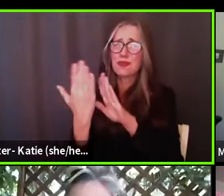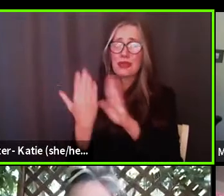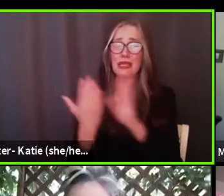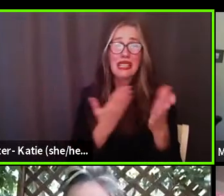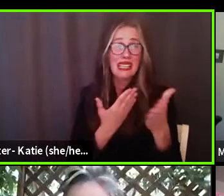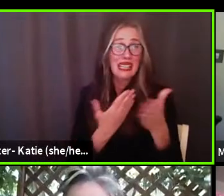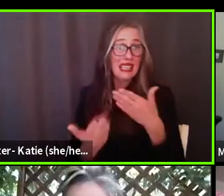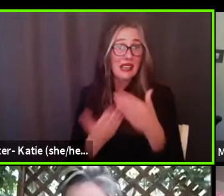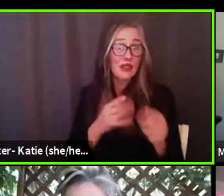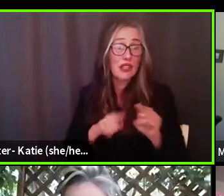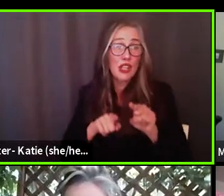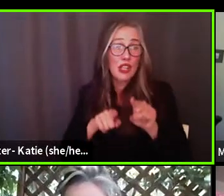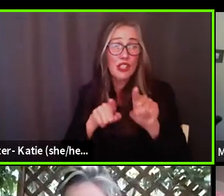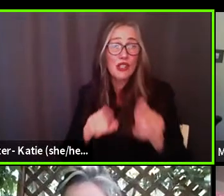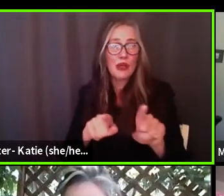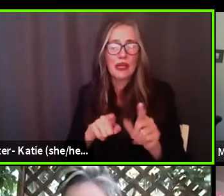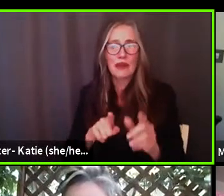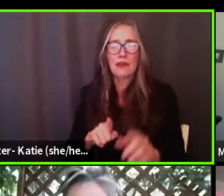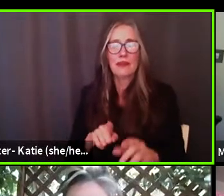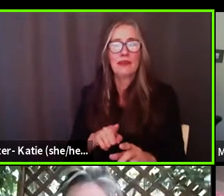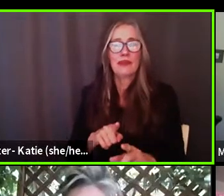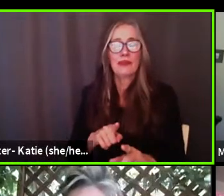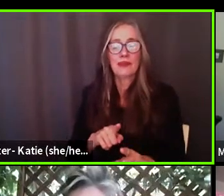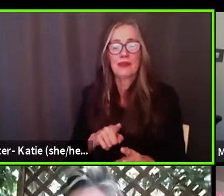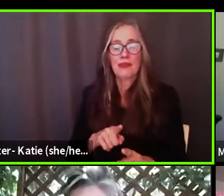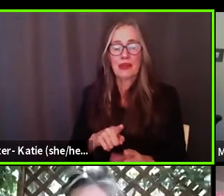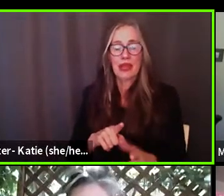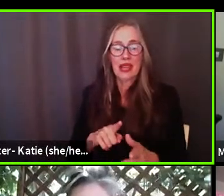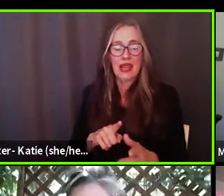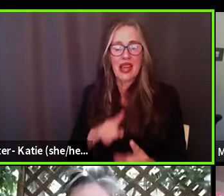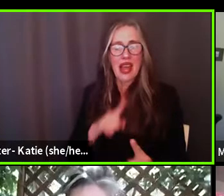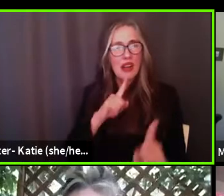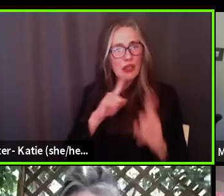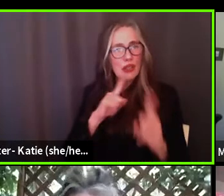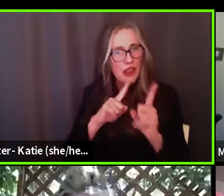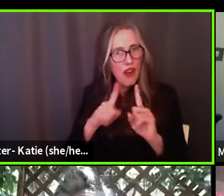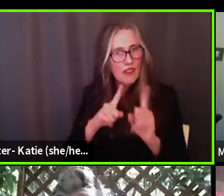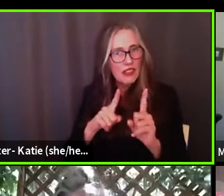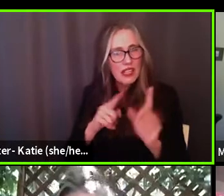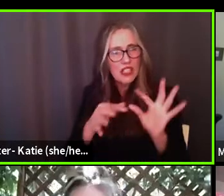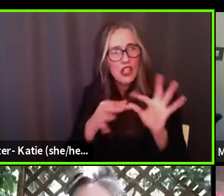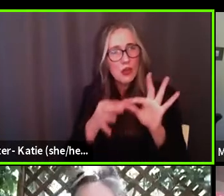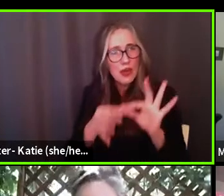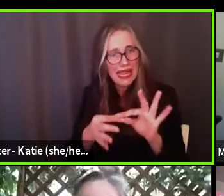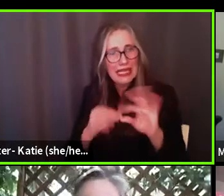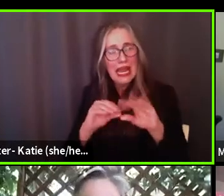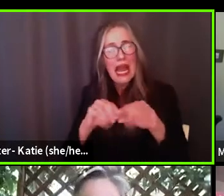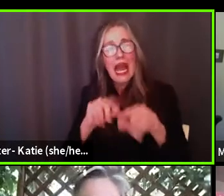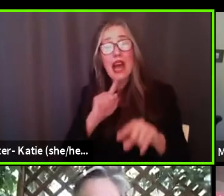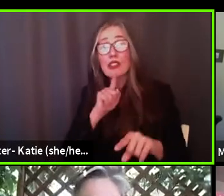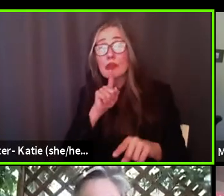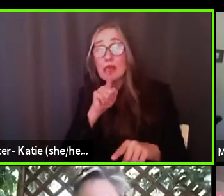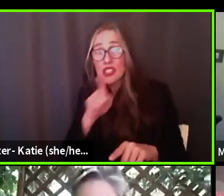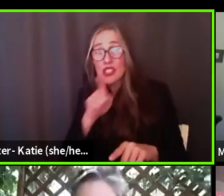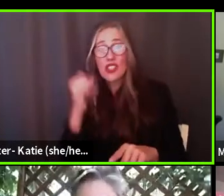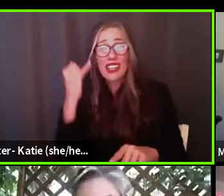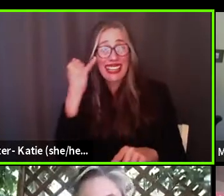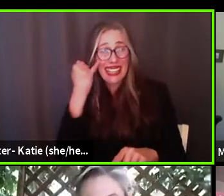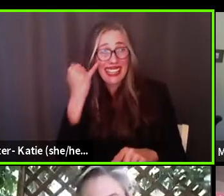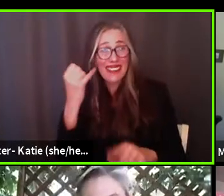you know in our conversations around how to ensure reparations for state sponsored for